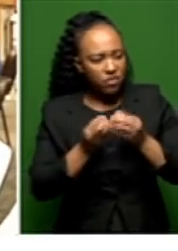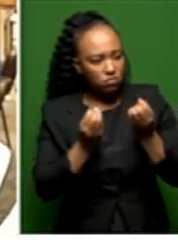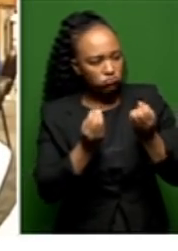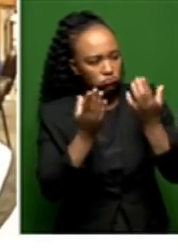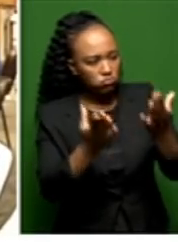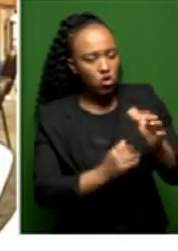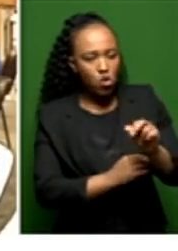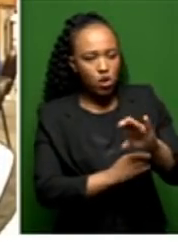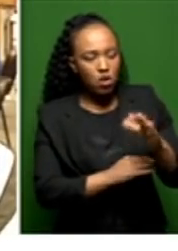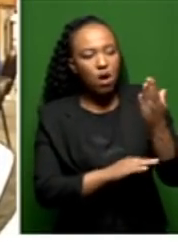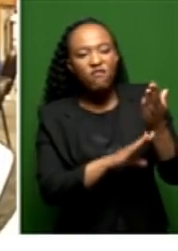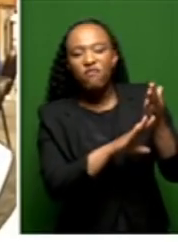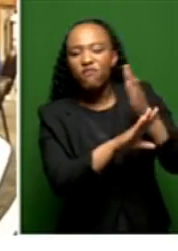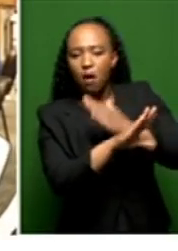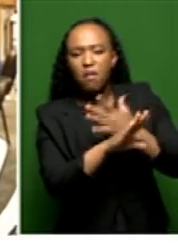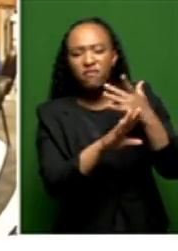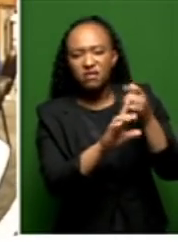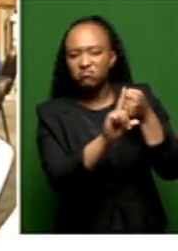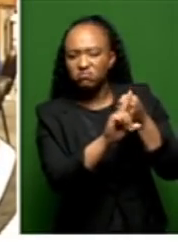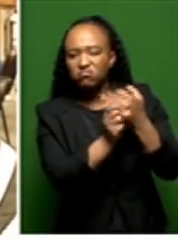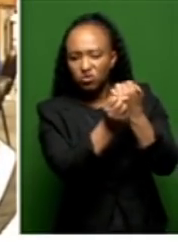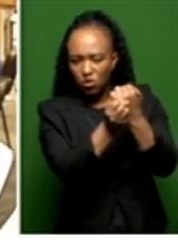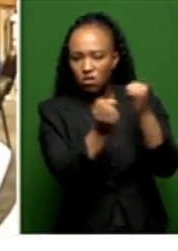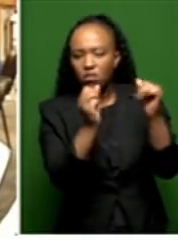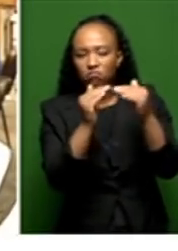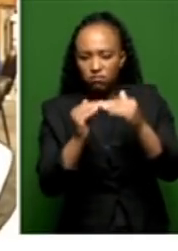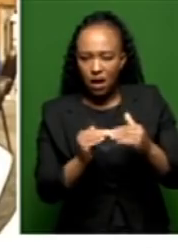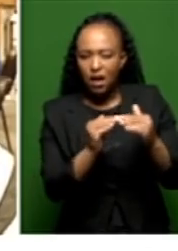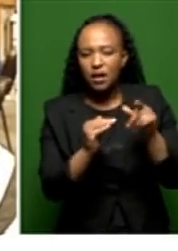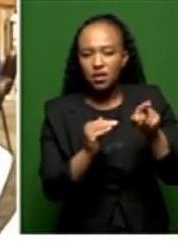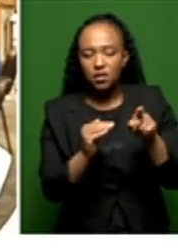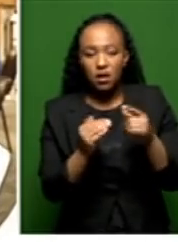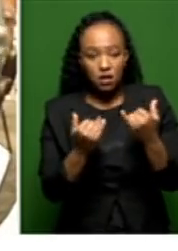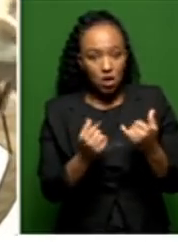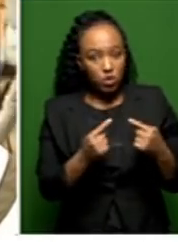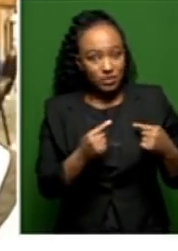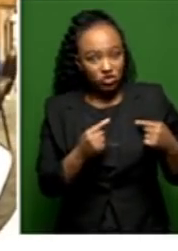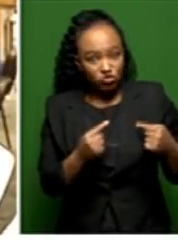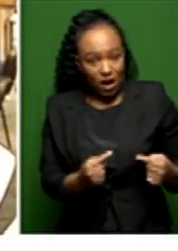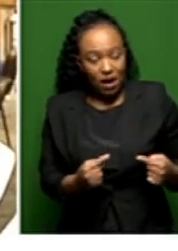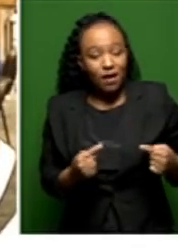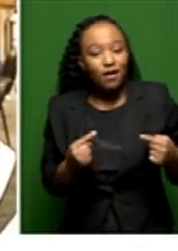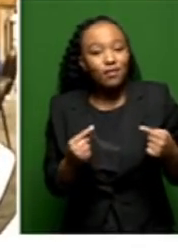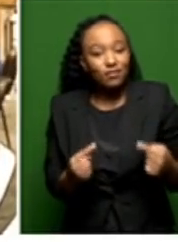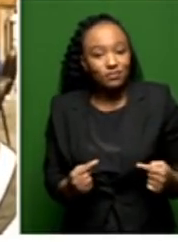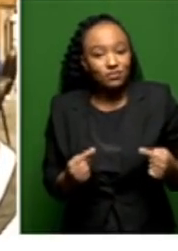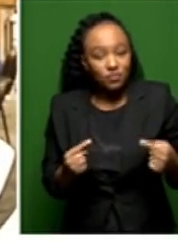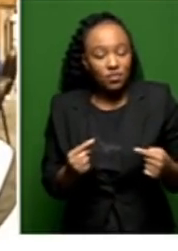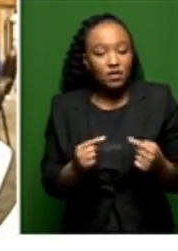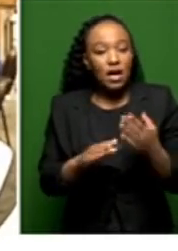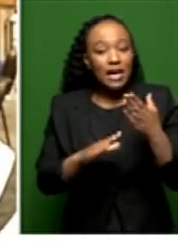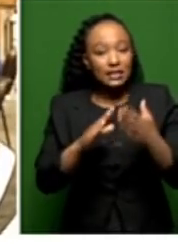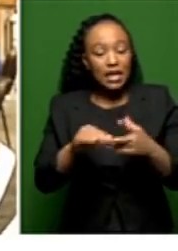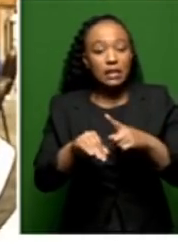as their former liberators. And I think that they really are going to struggle and trudge along until they come to their